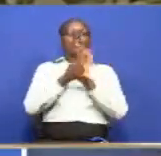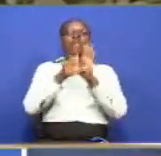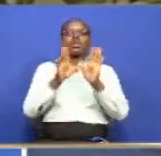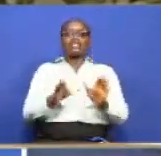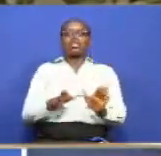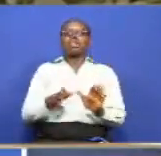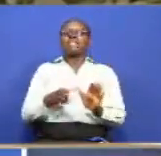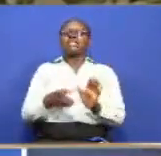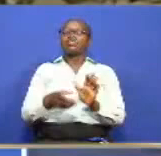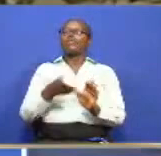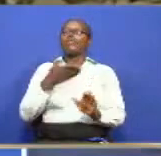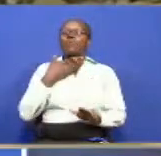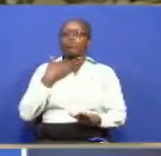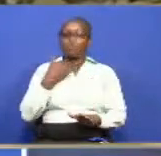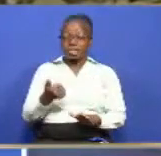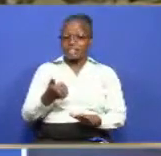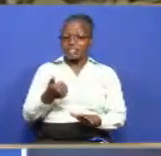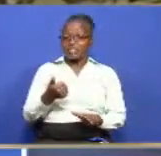to have